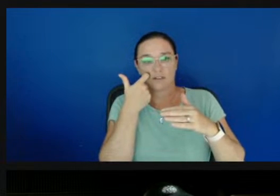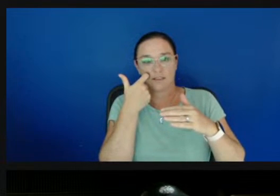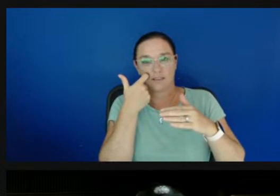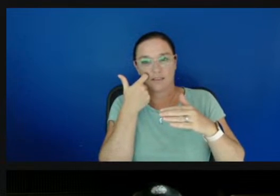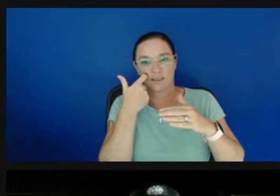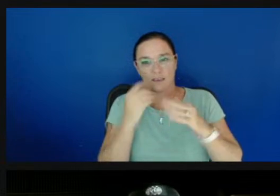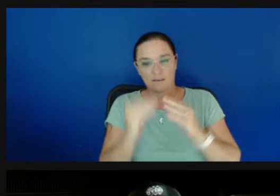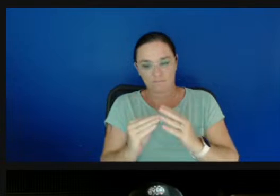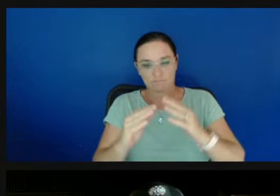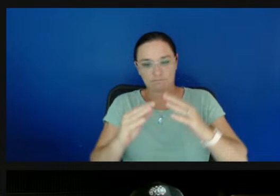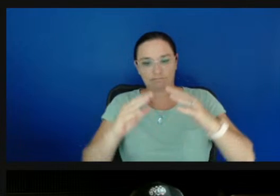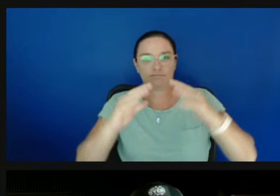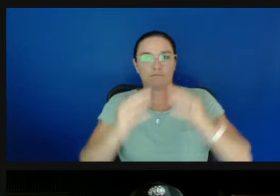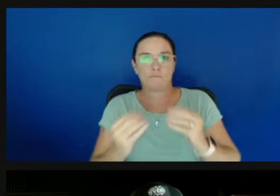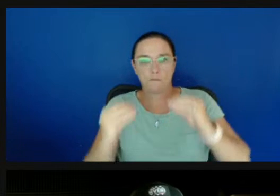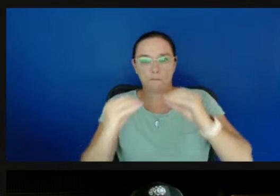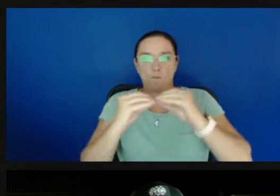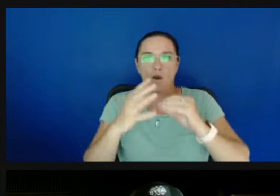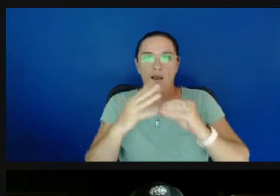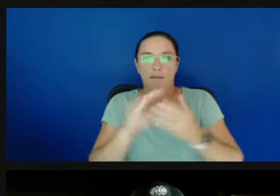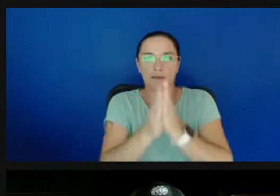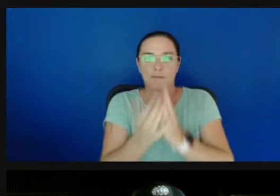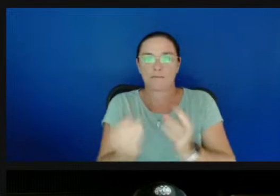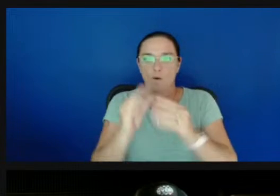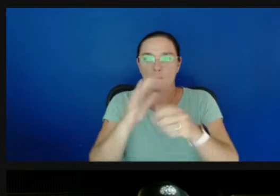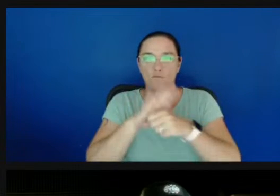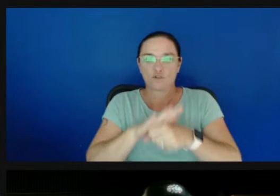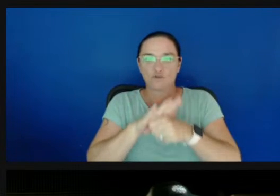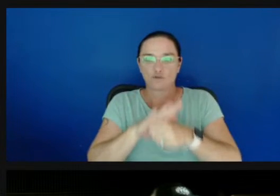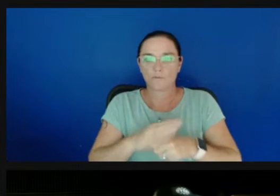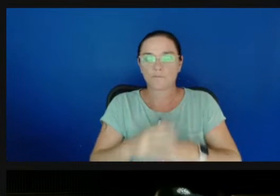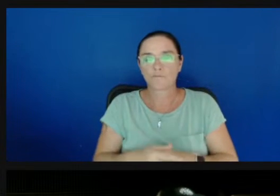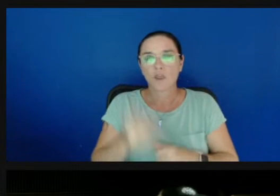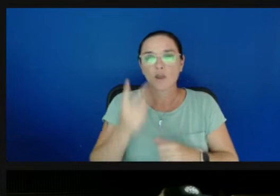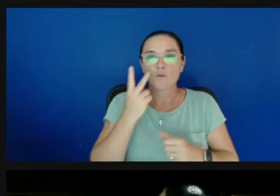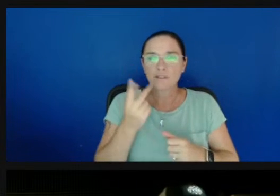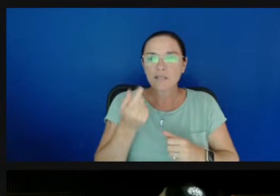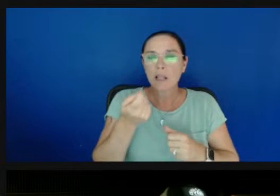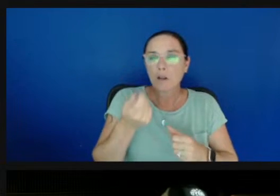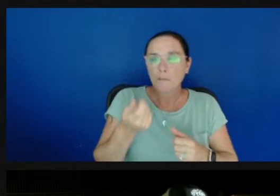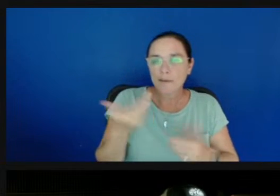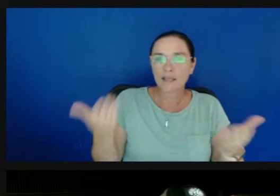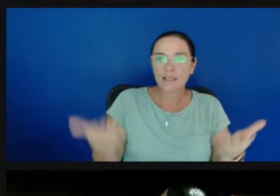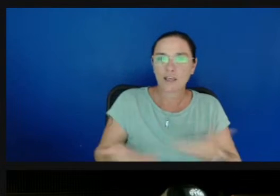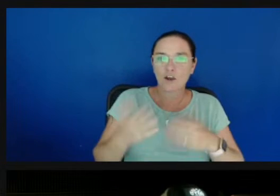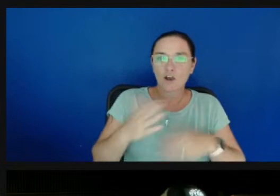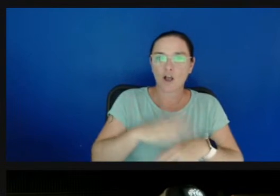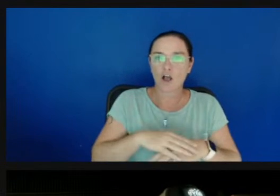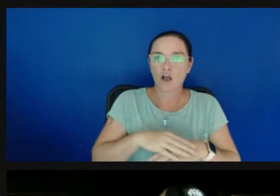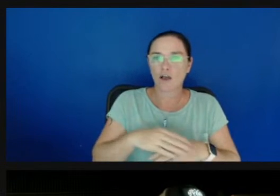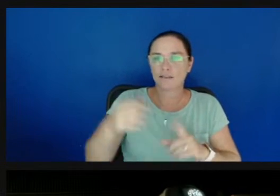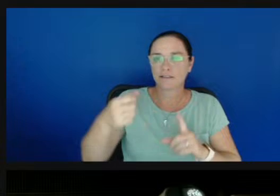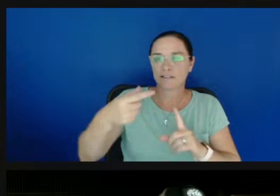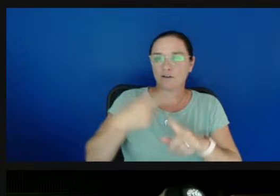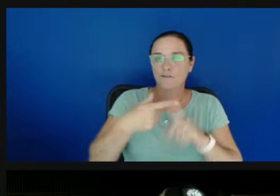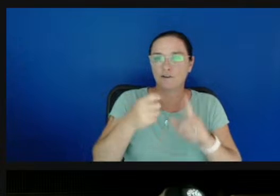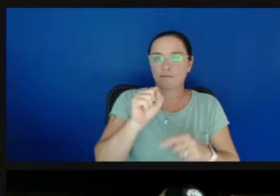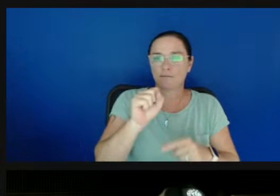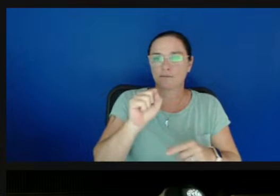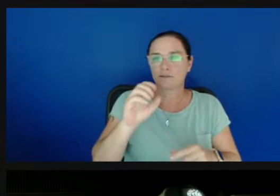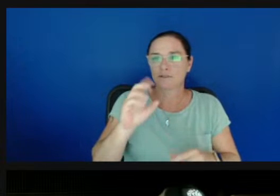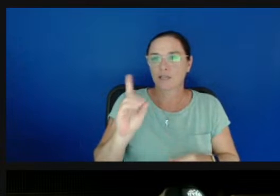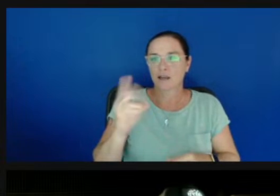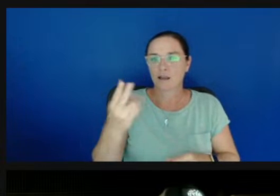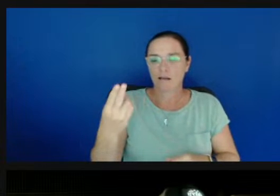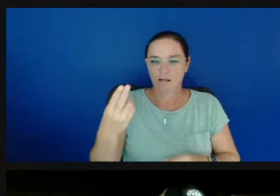inflation and pressurizing there. You see that a little bit here on this signal of the sandhill, but more important